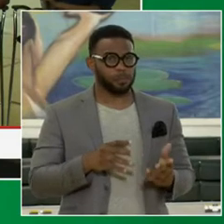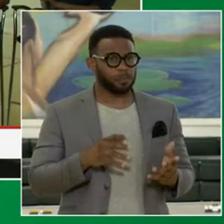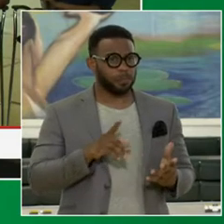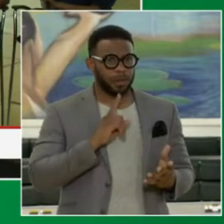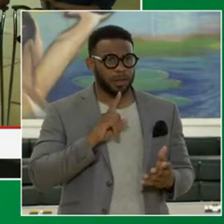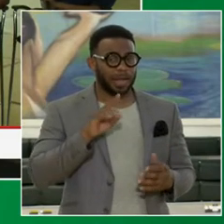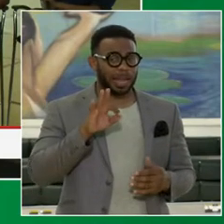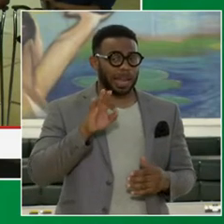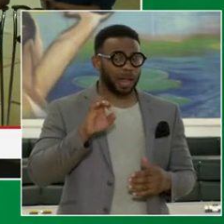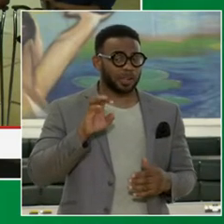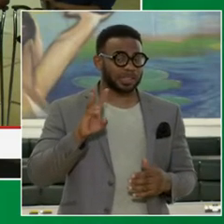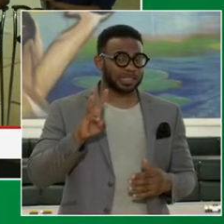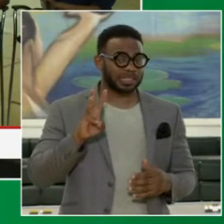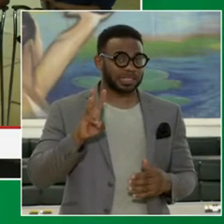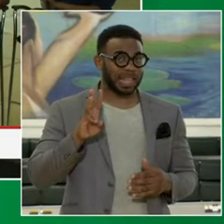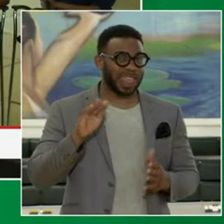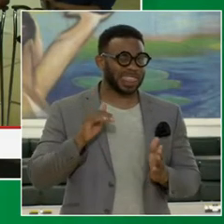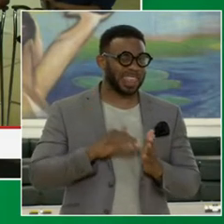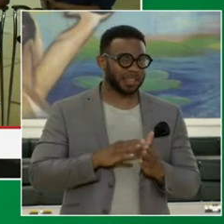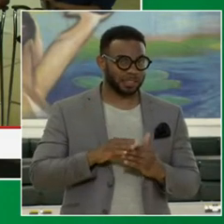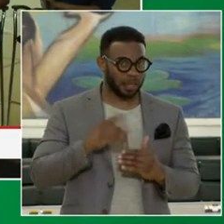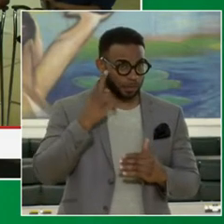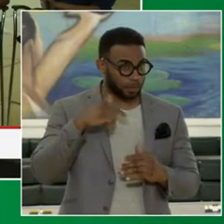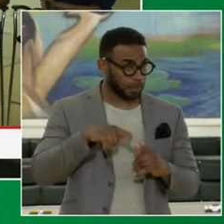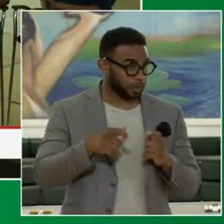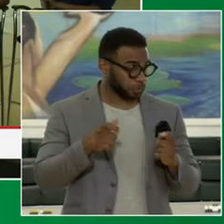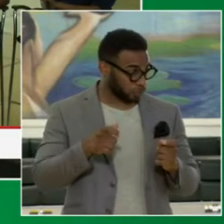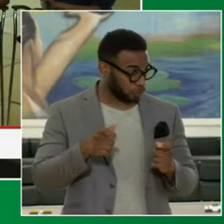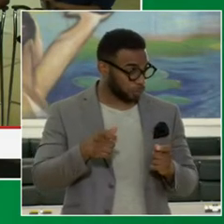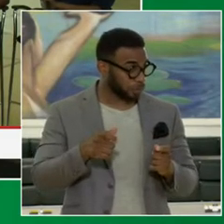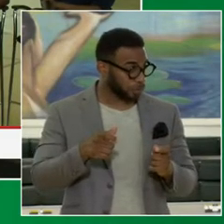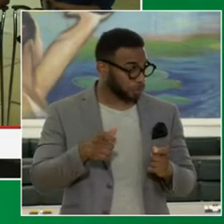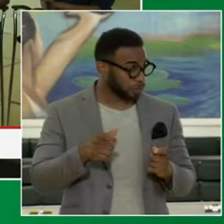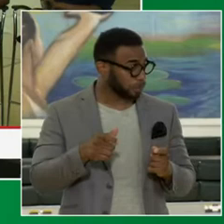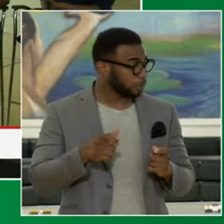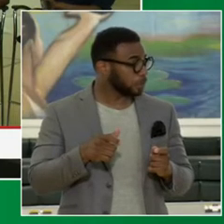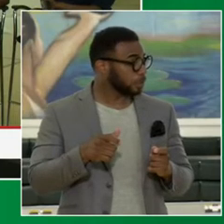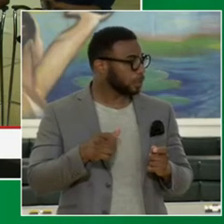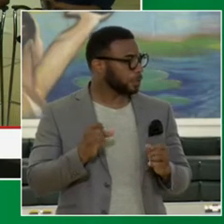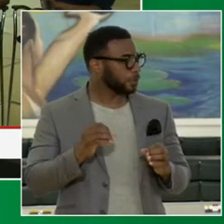there's $906,000 for those in the control room. I'm now on slide 5.